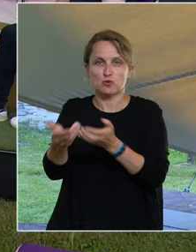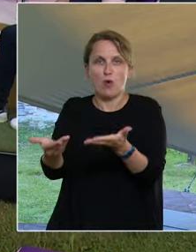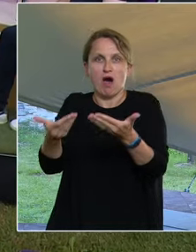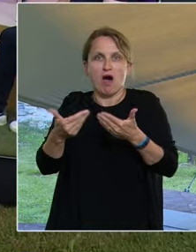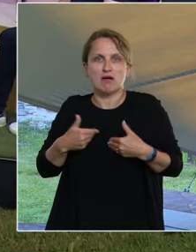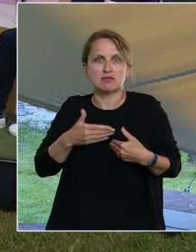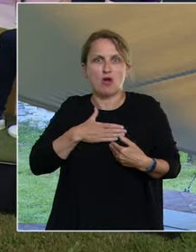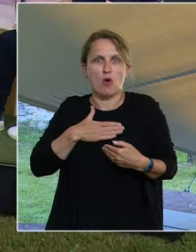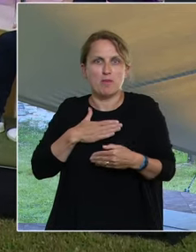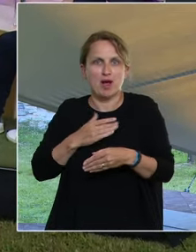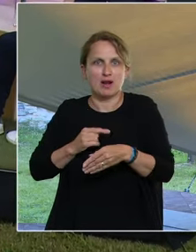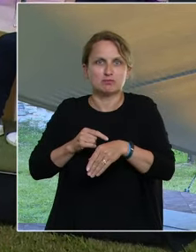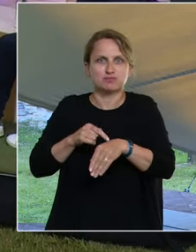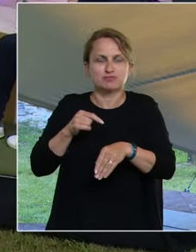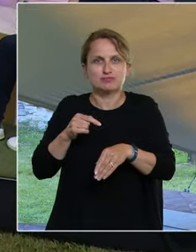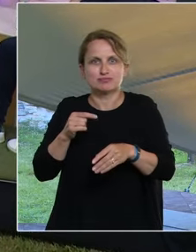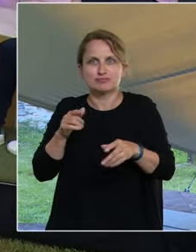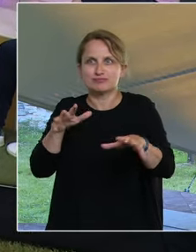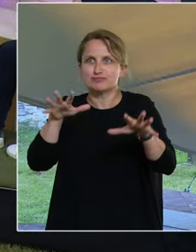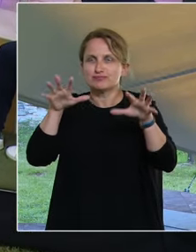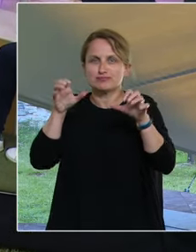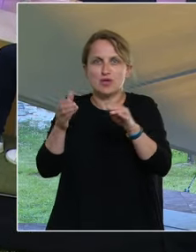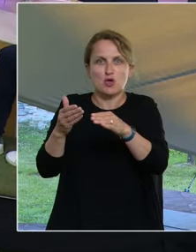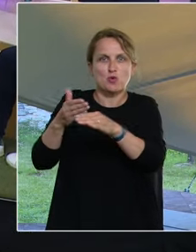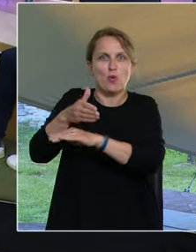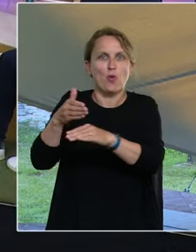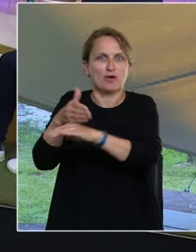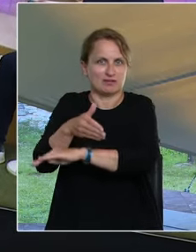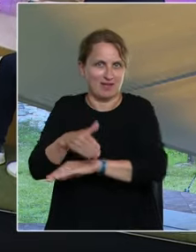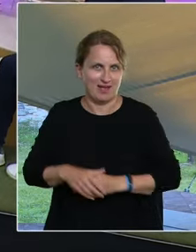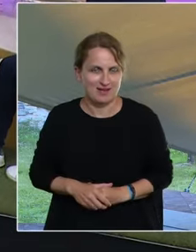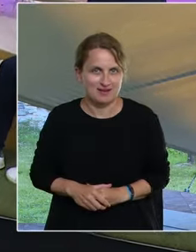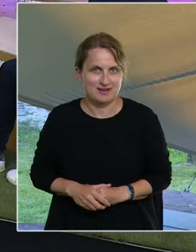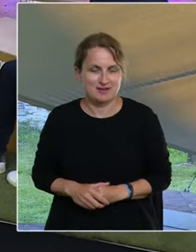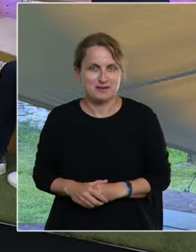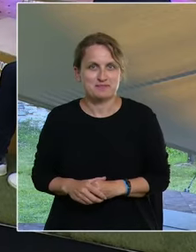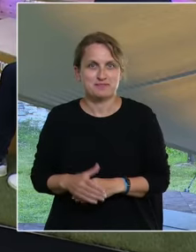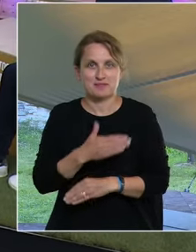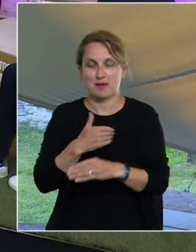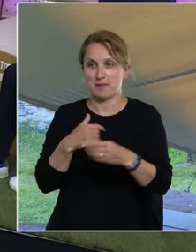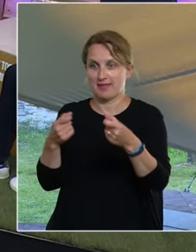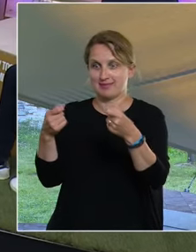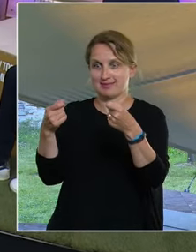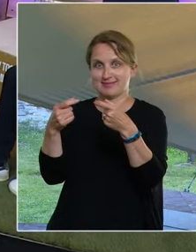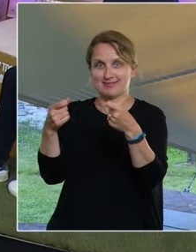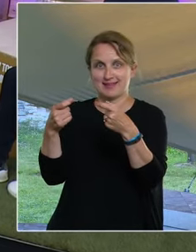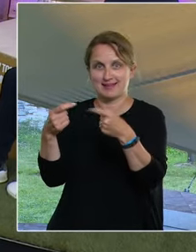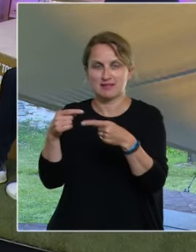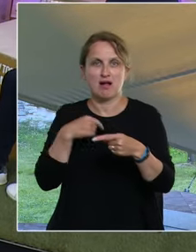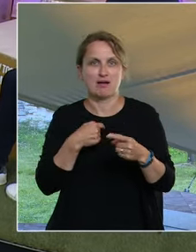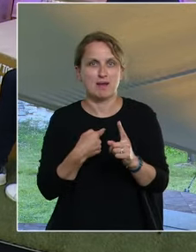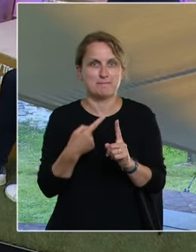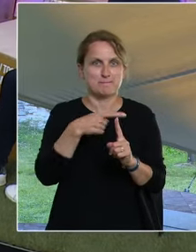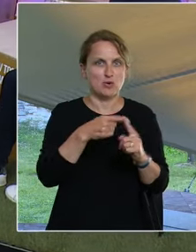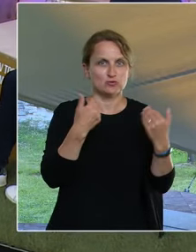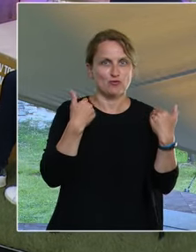are they are digital, but they are also maybe we can think of them as neutral, but we also see